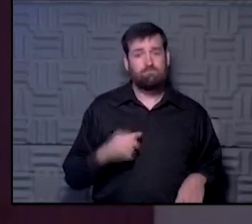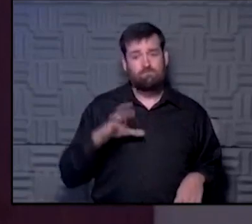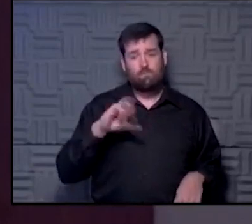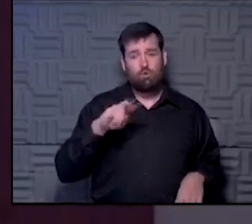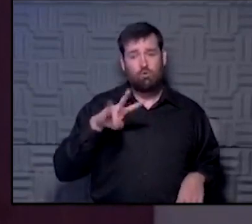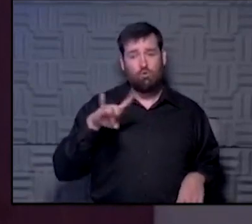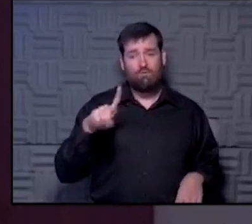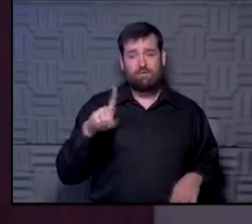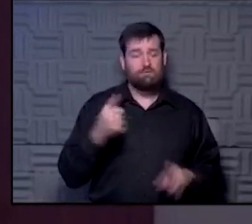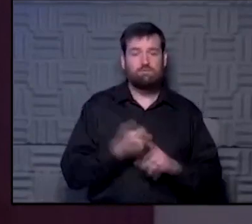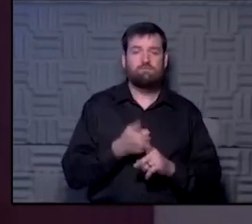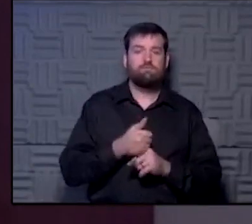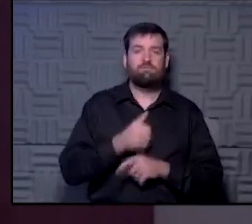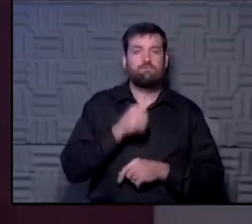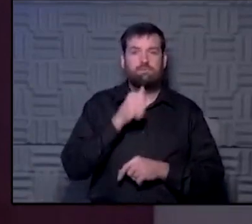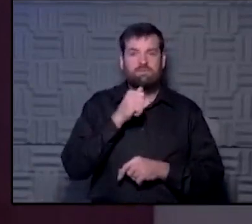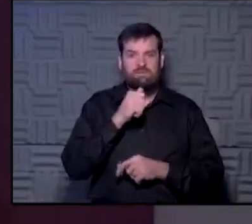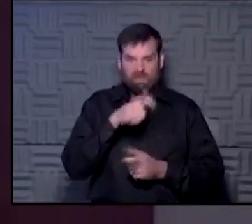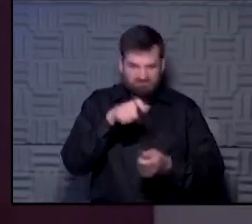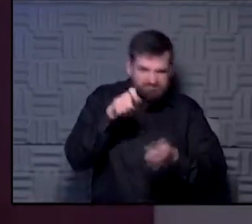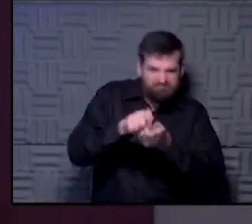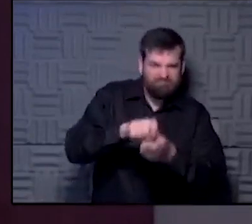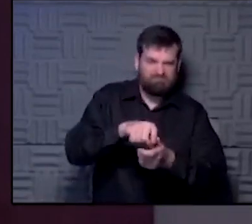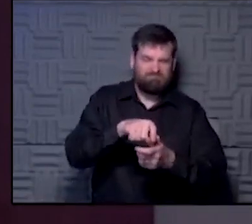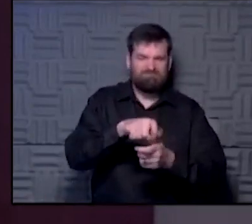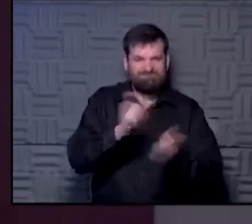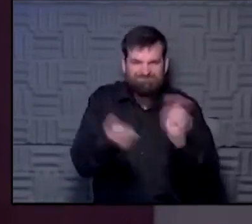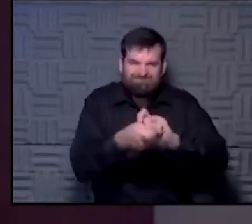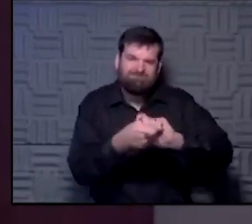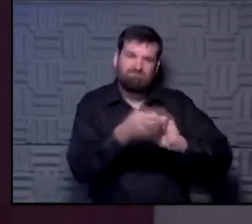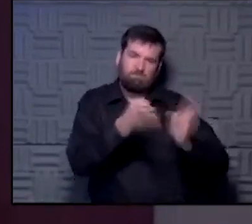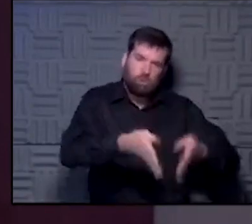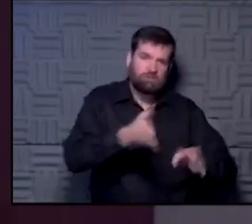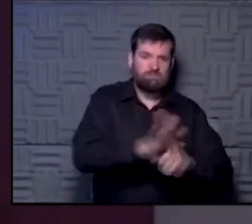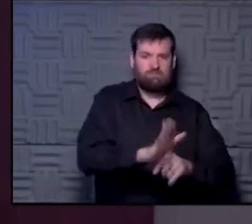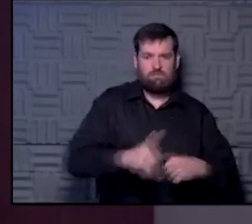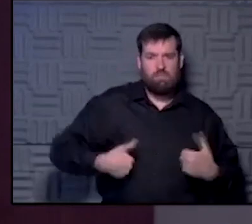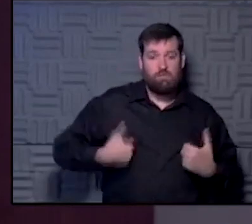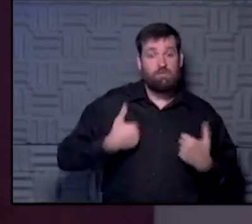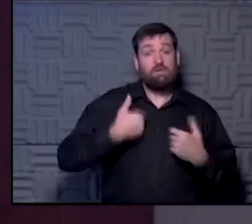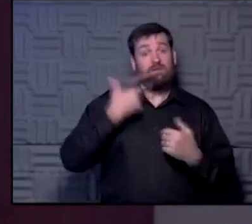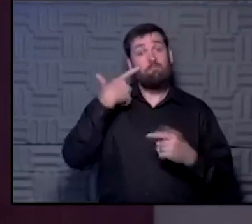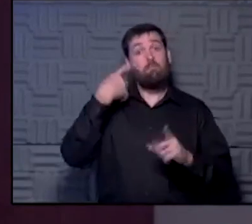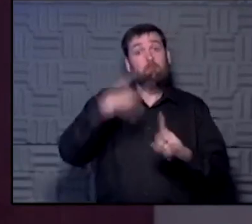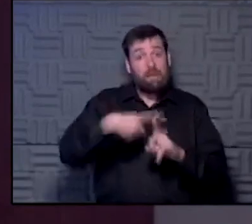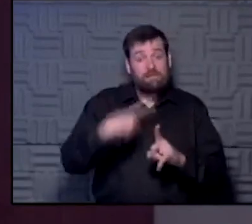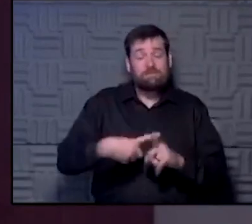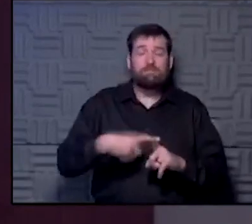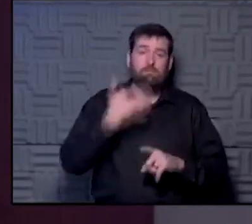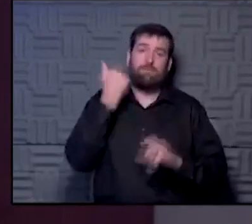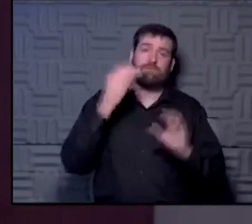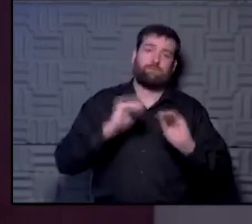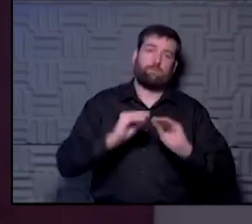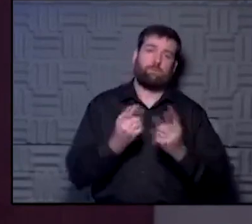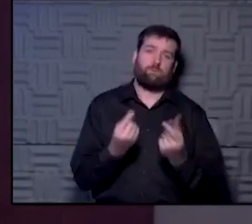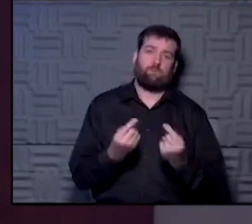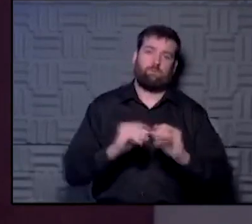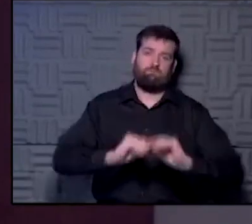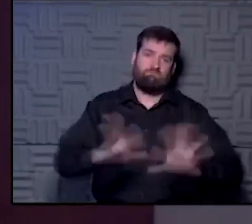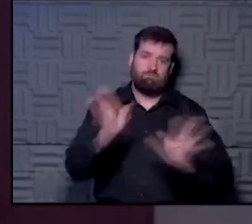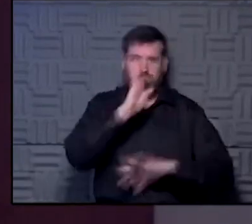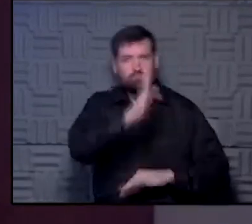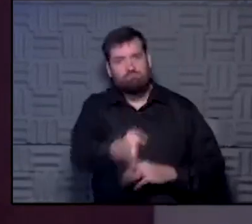COVID is not an indictment on an individual or their behavior or their life. If you test positive, the best thing you can do is be transparent, tell the people around